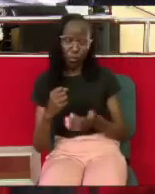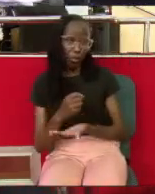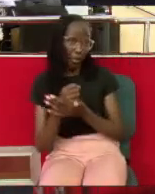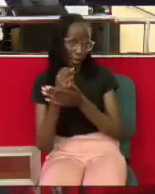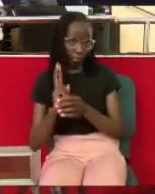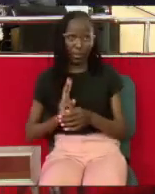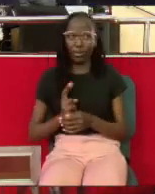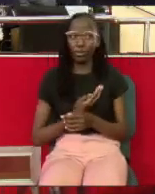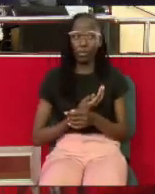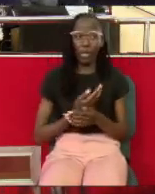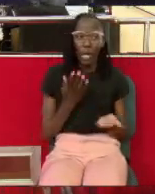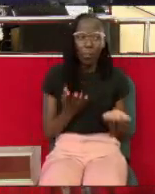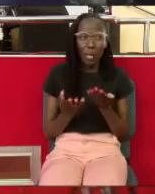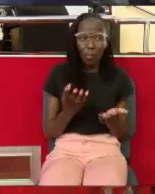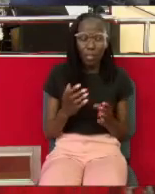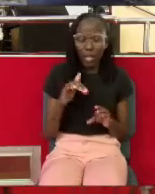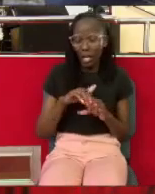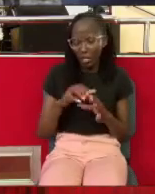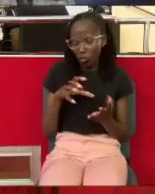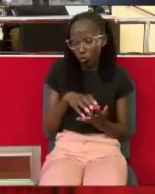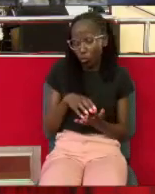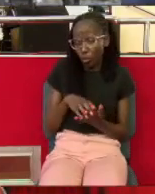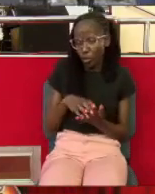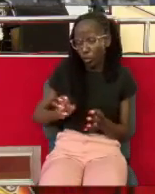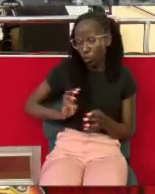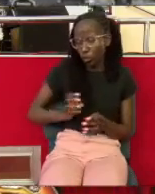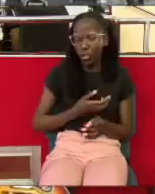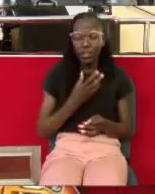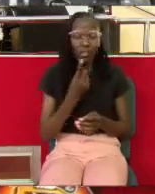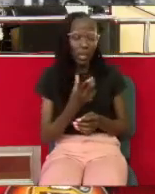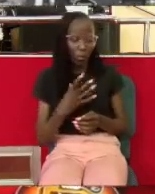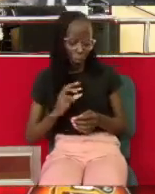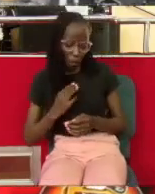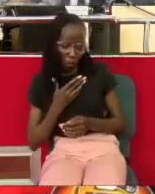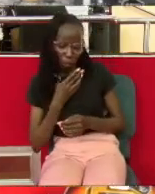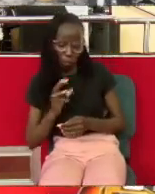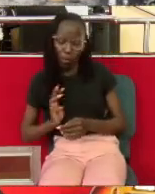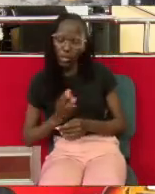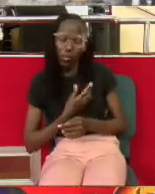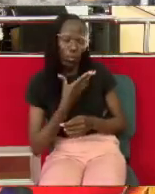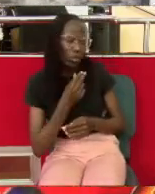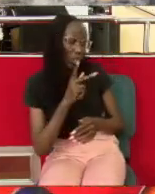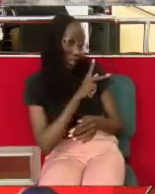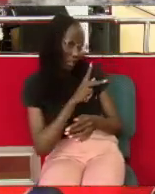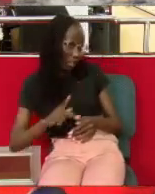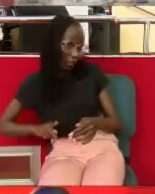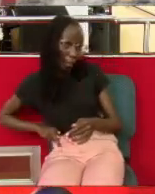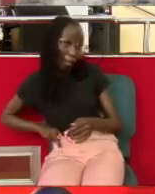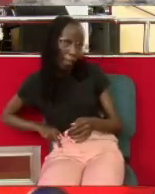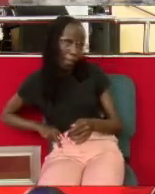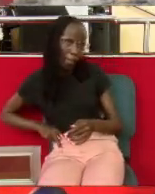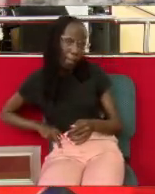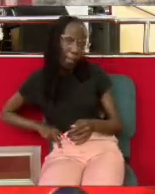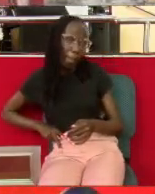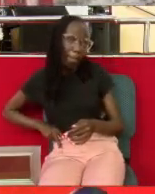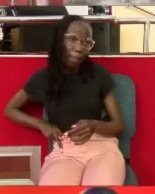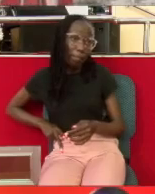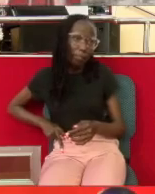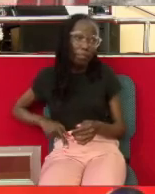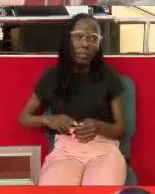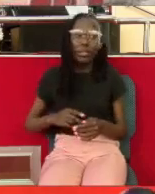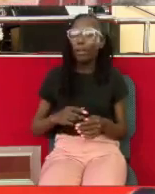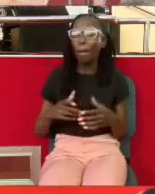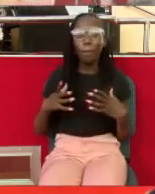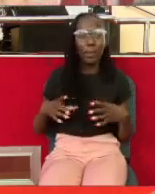moment of saying we want a king. A king that we want to look at. Someone I can talk